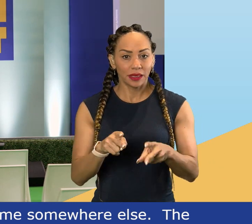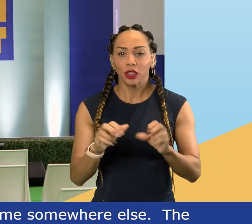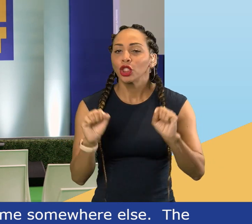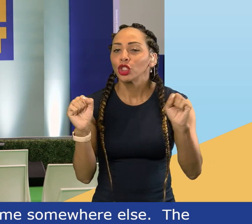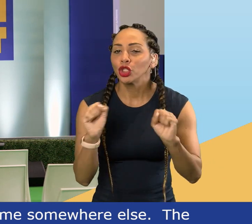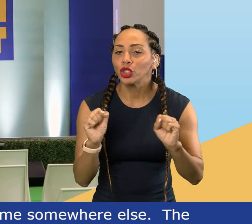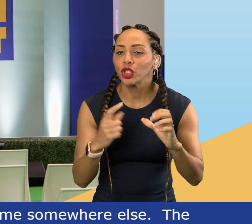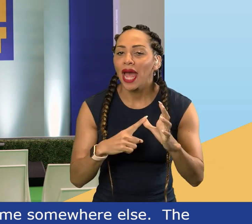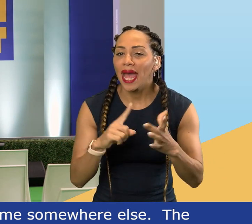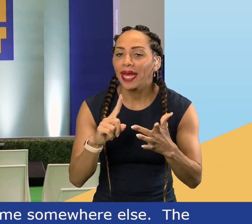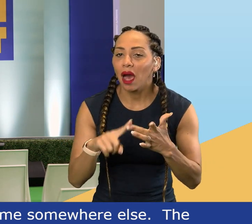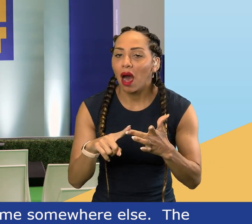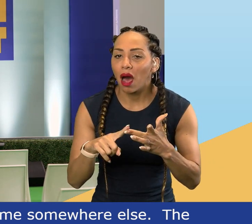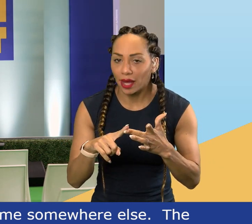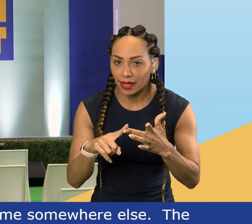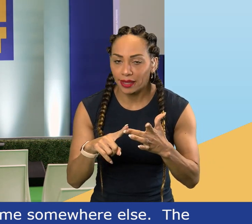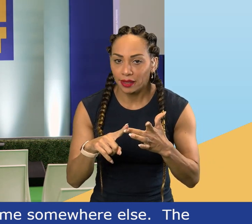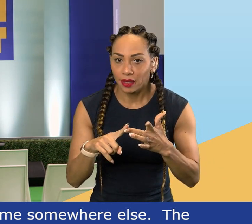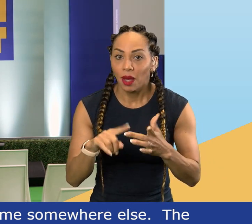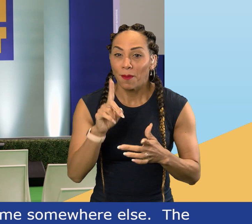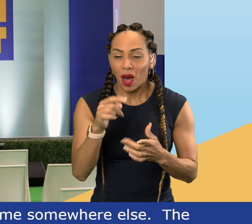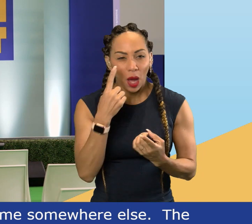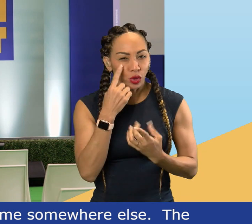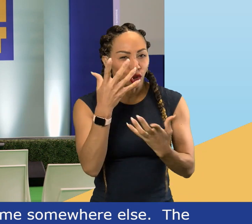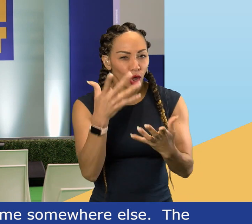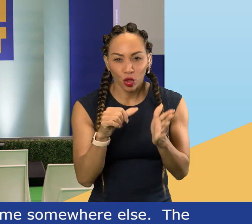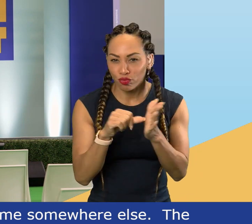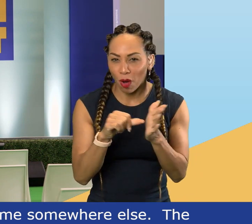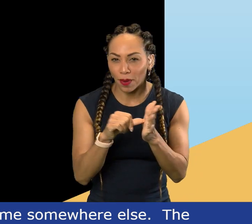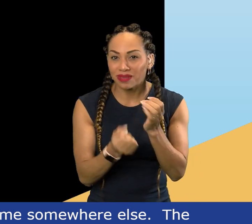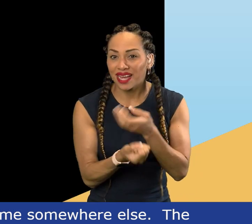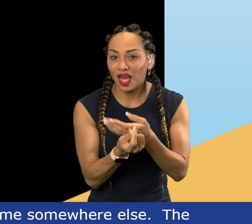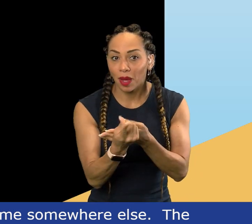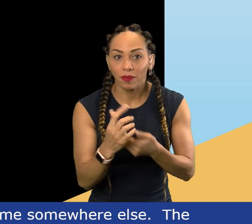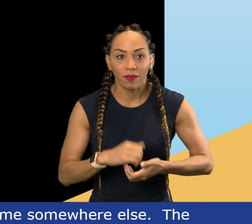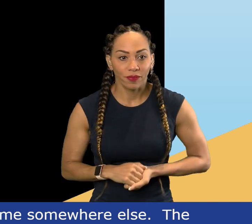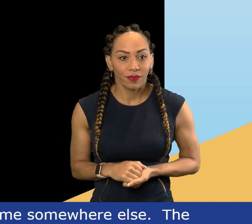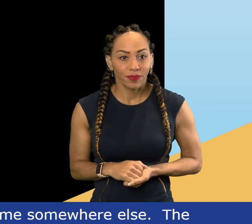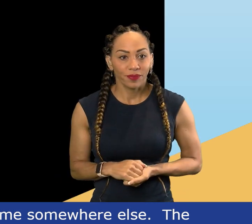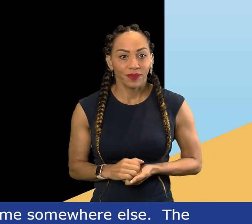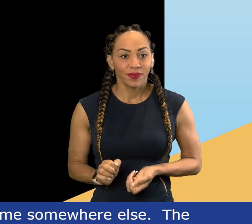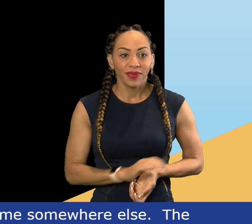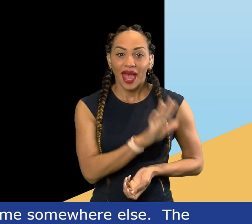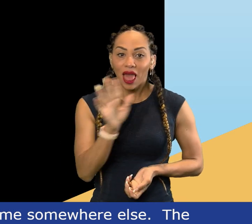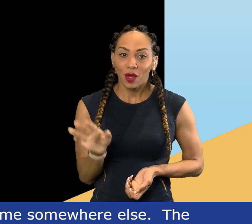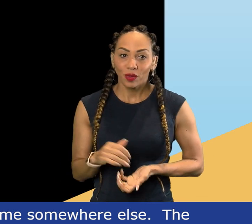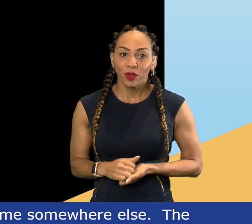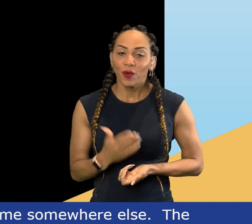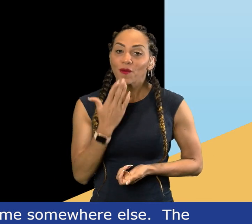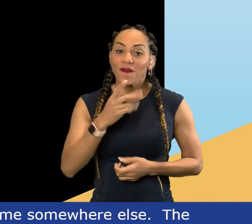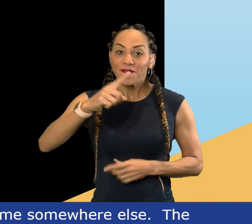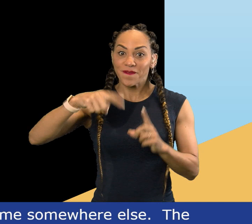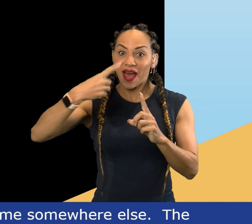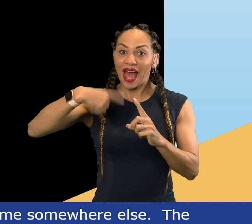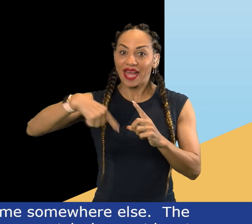of issues you might have with a voice control system at the moment, which hopefully AI will solve. Hey ID, please can you adjust the fan speed to a faster